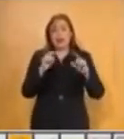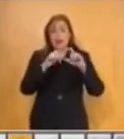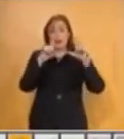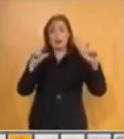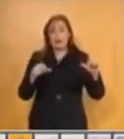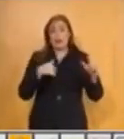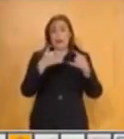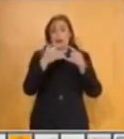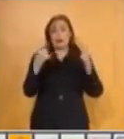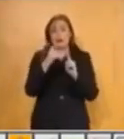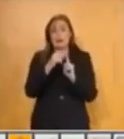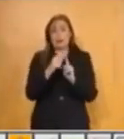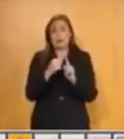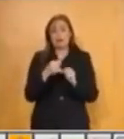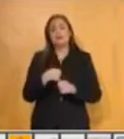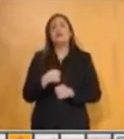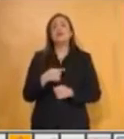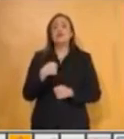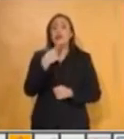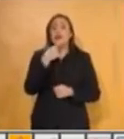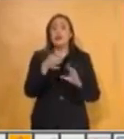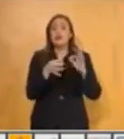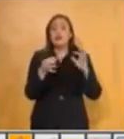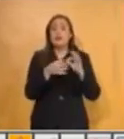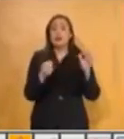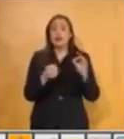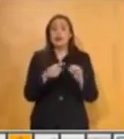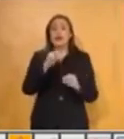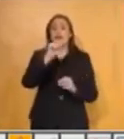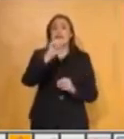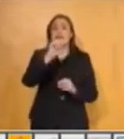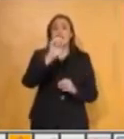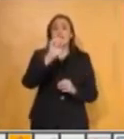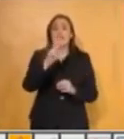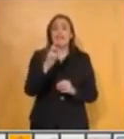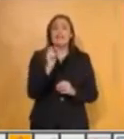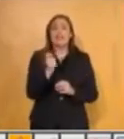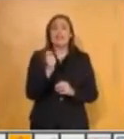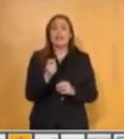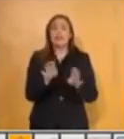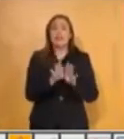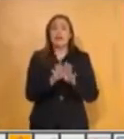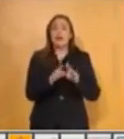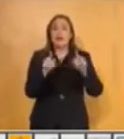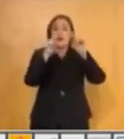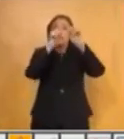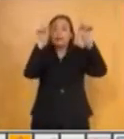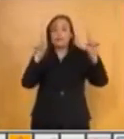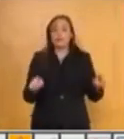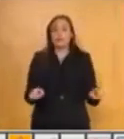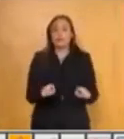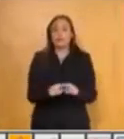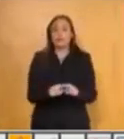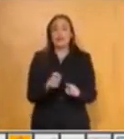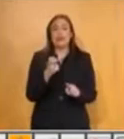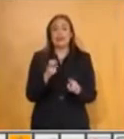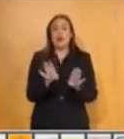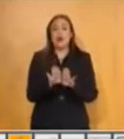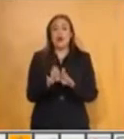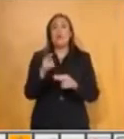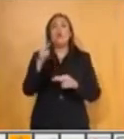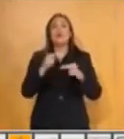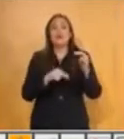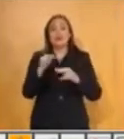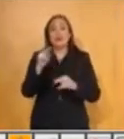about the tier. The tier is the level of the comic strip. Es el nivel, le vamos a